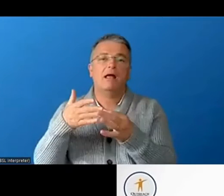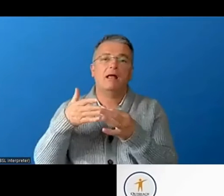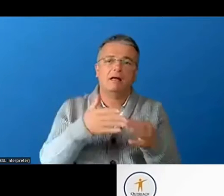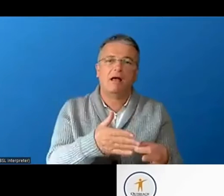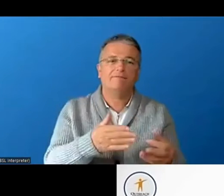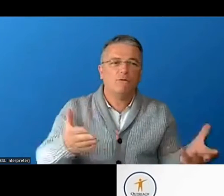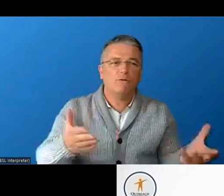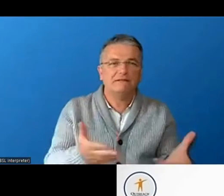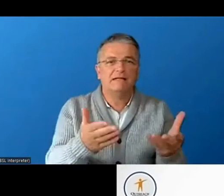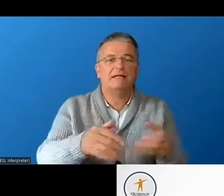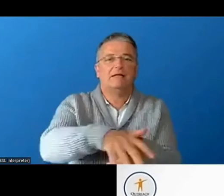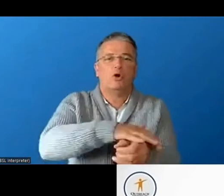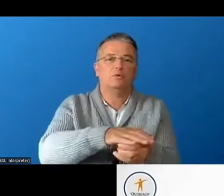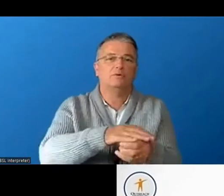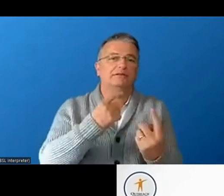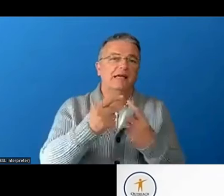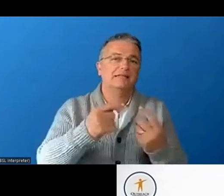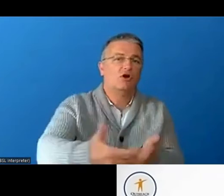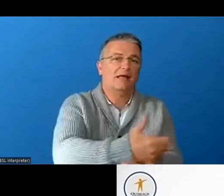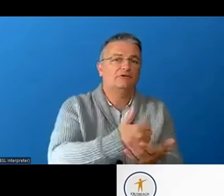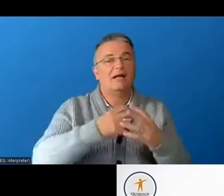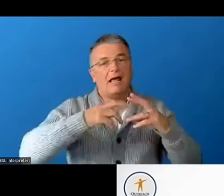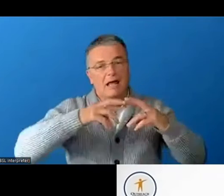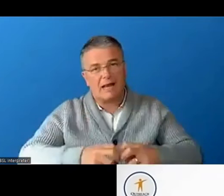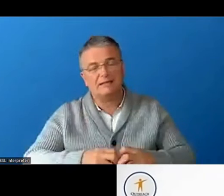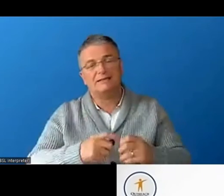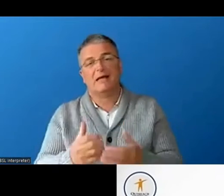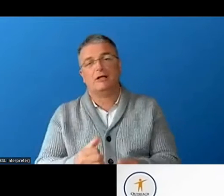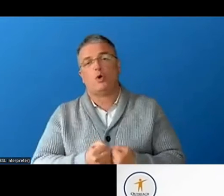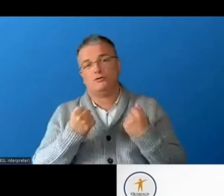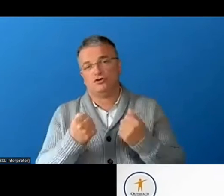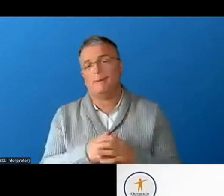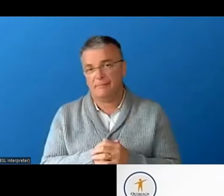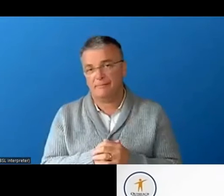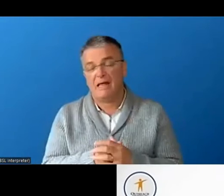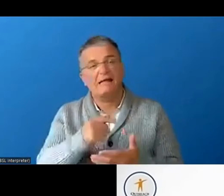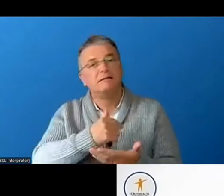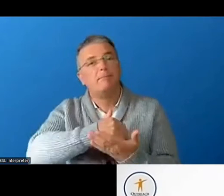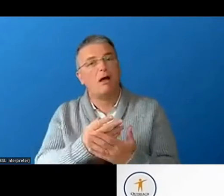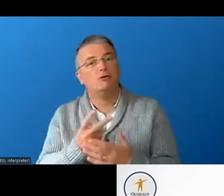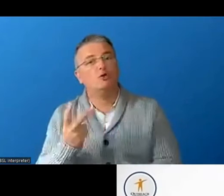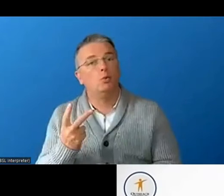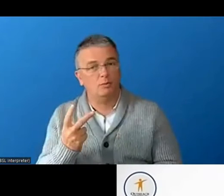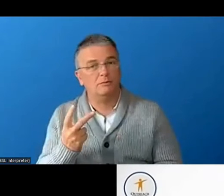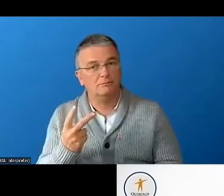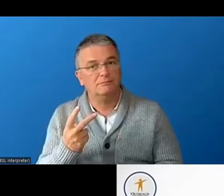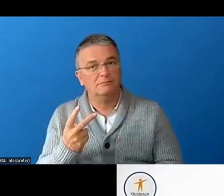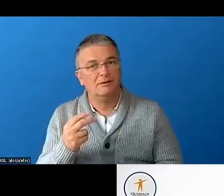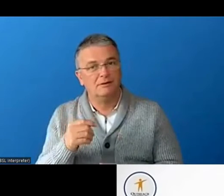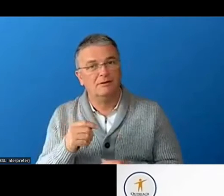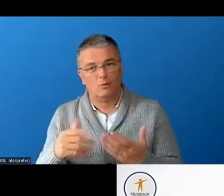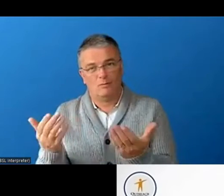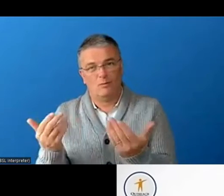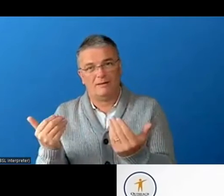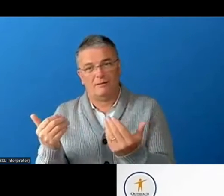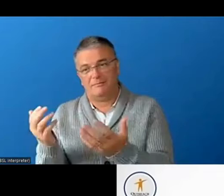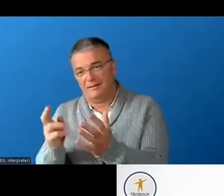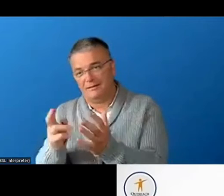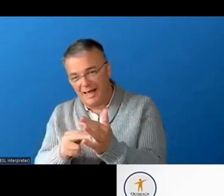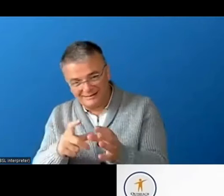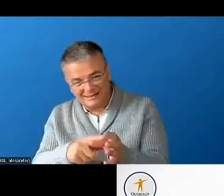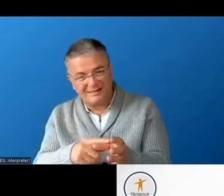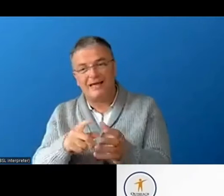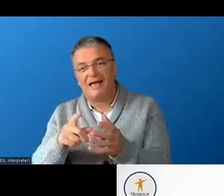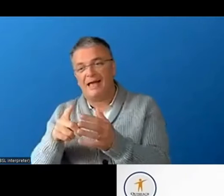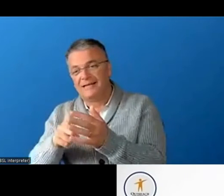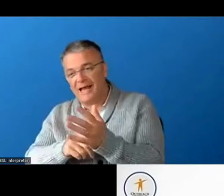local data collection, analysis, and ownership. It is part 2. We are welcoming Nancy and Elene